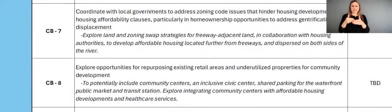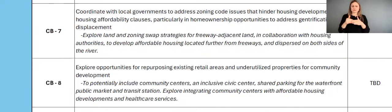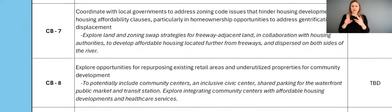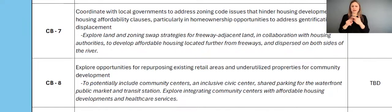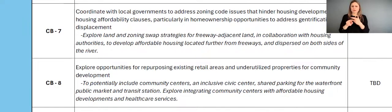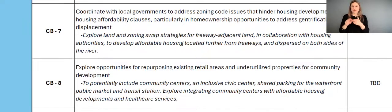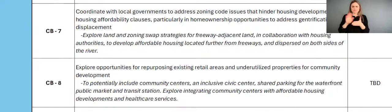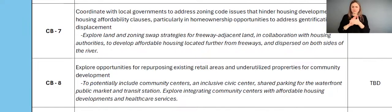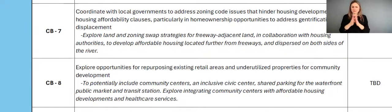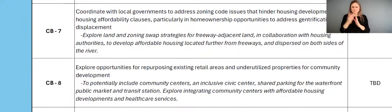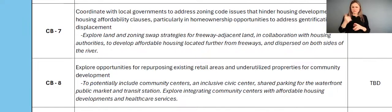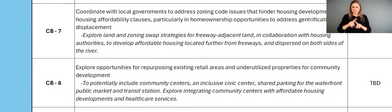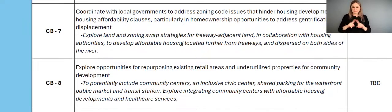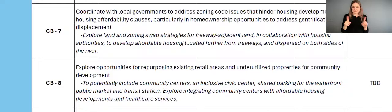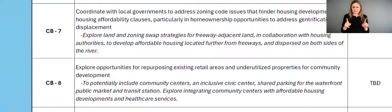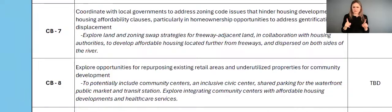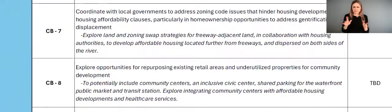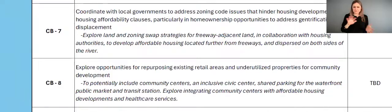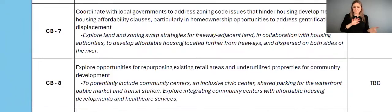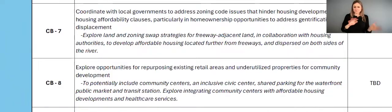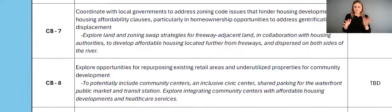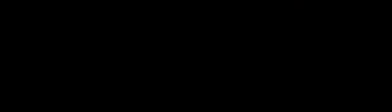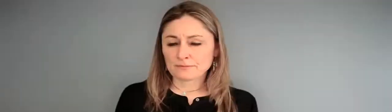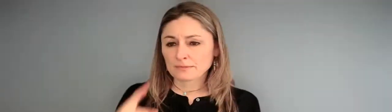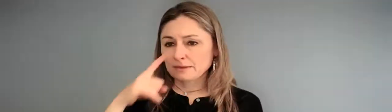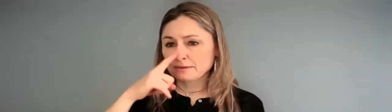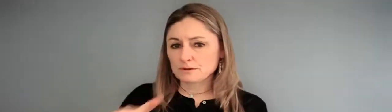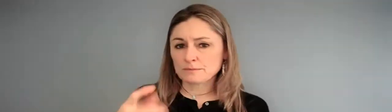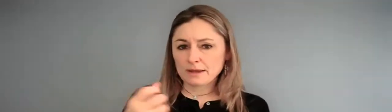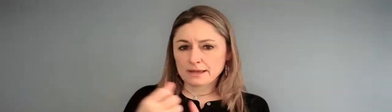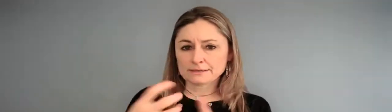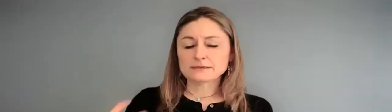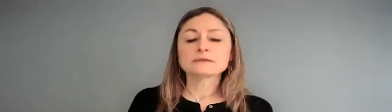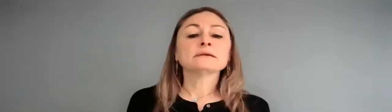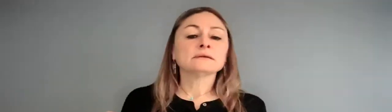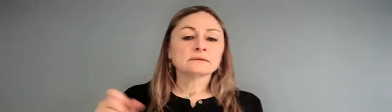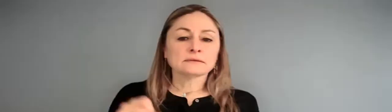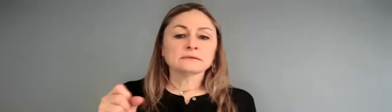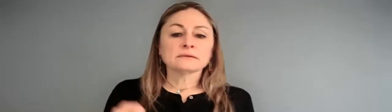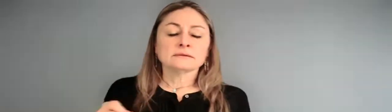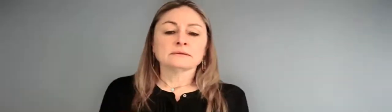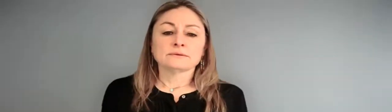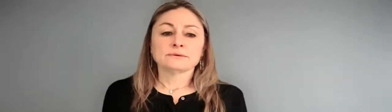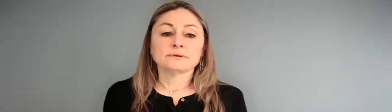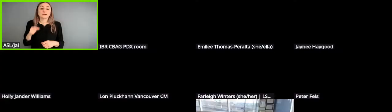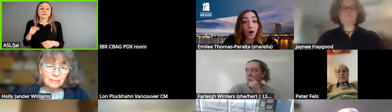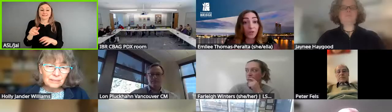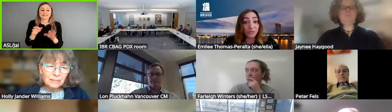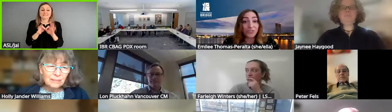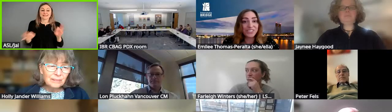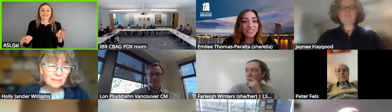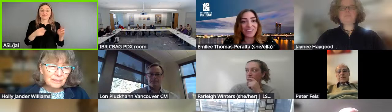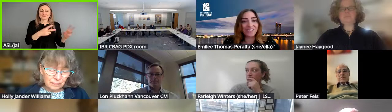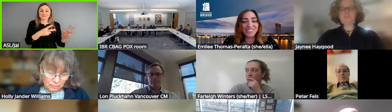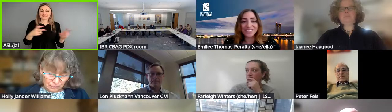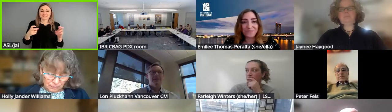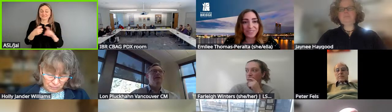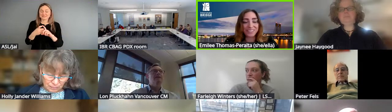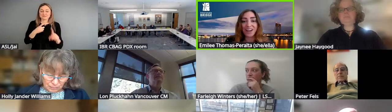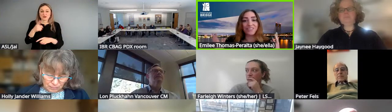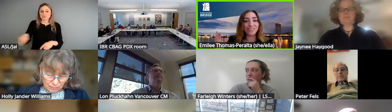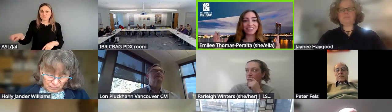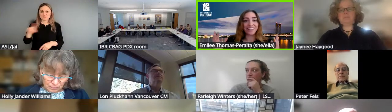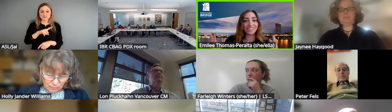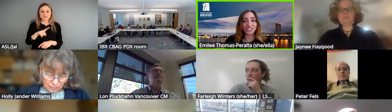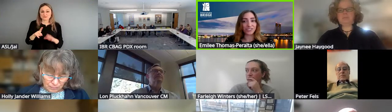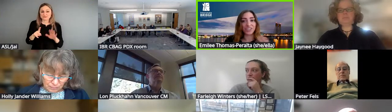couldn't understand. Emily, could you? Yeah, and this language came from all of you. So if it's something